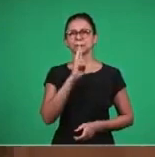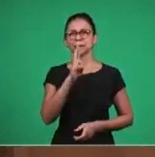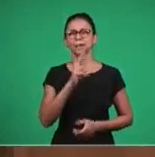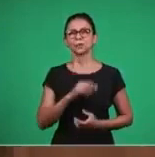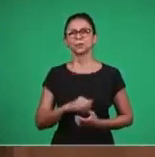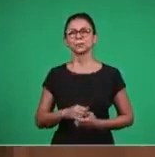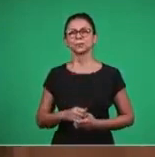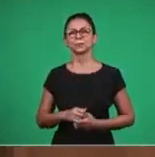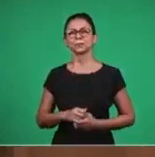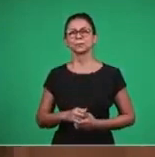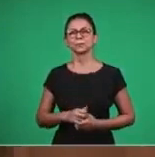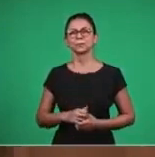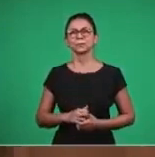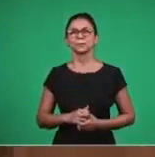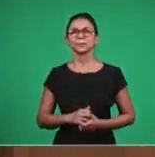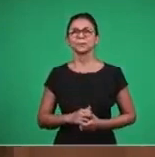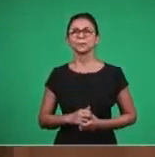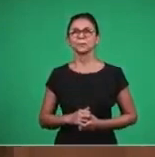My brethren, we have